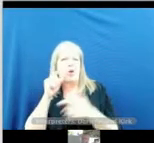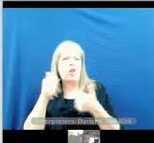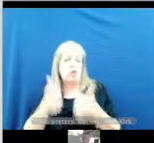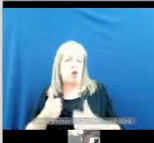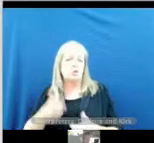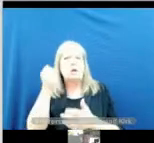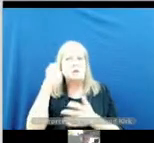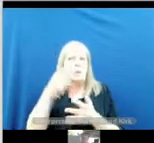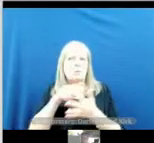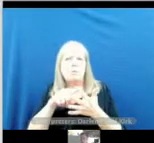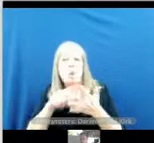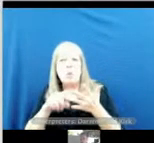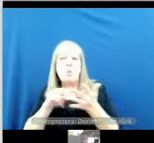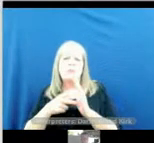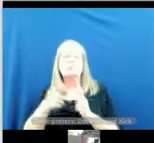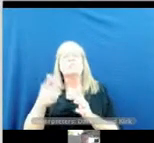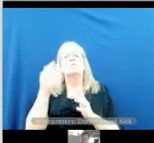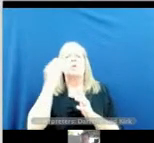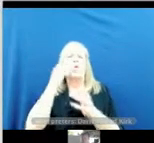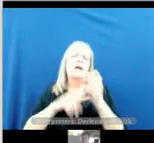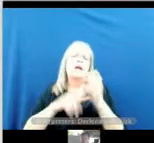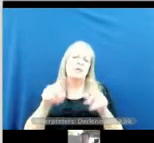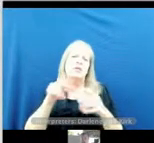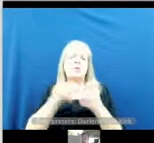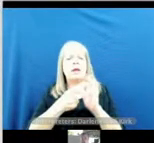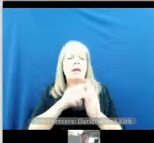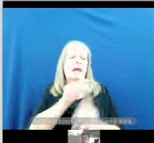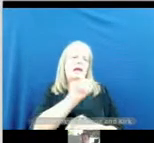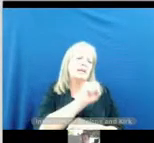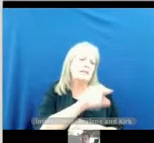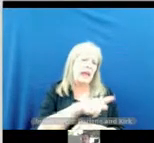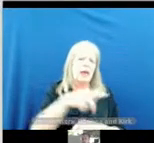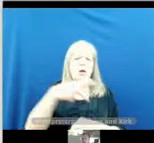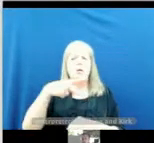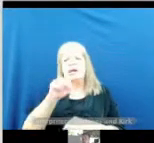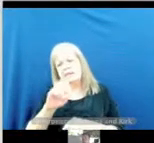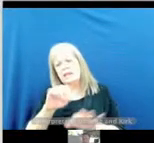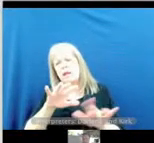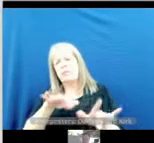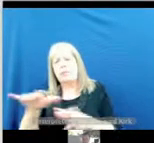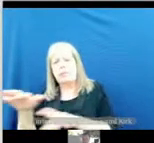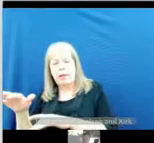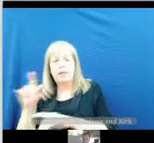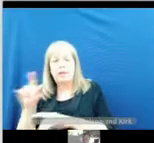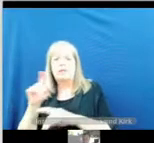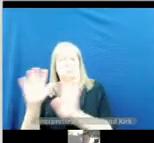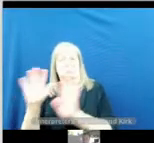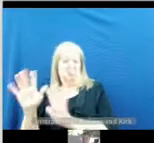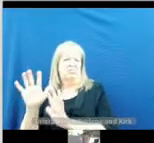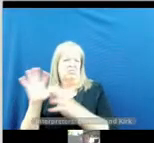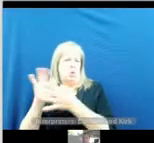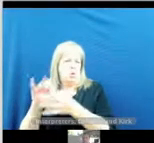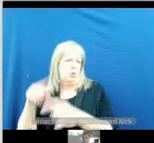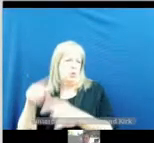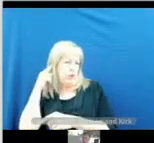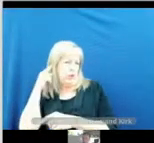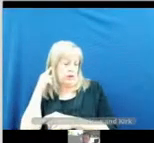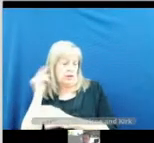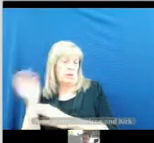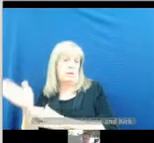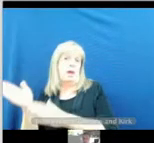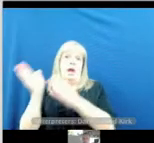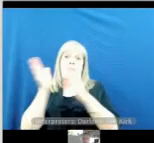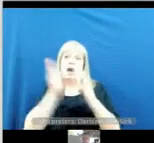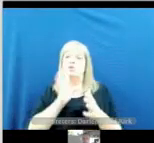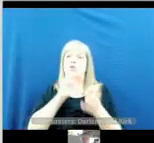between ASL and PSE and all of that. But when we start throwing words around about vision, it gets confusing